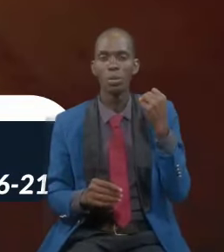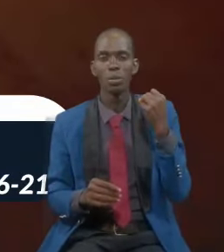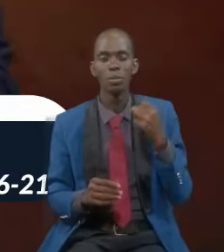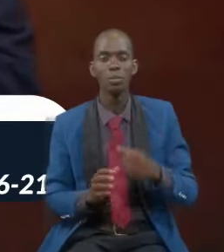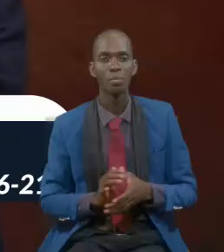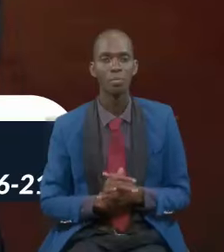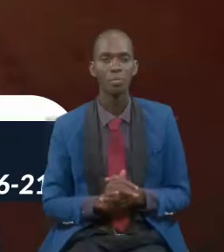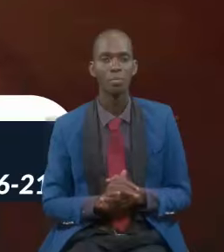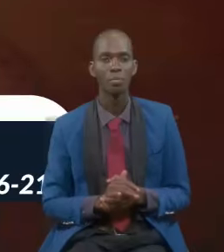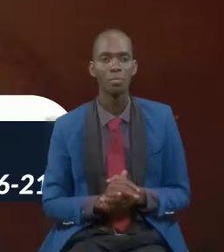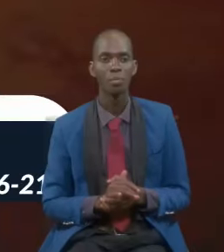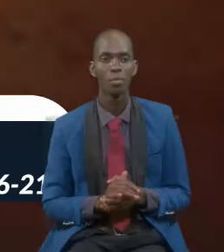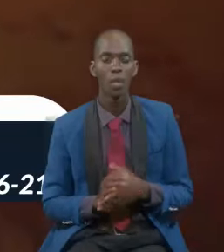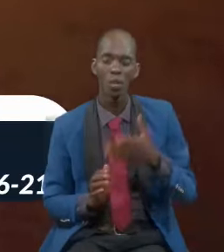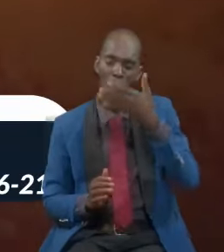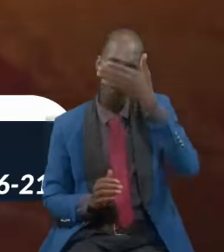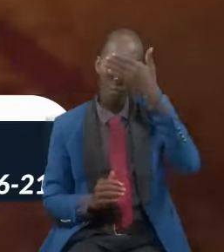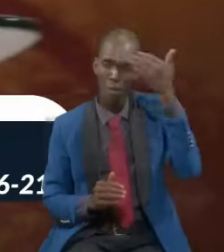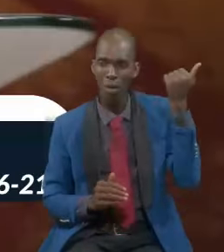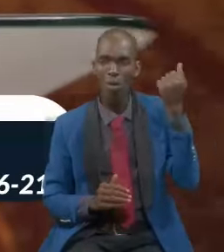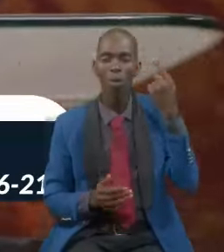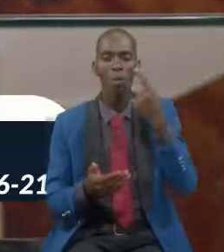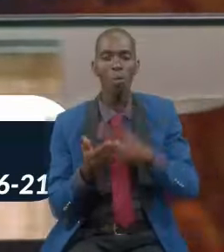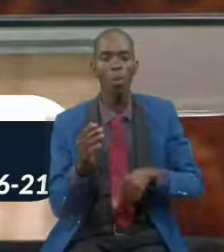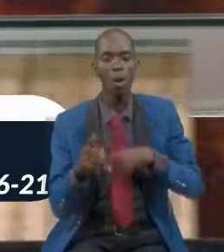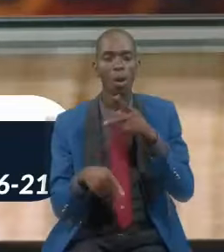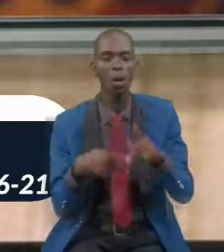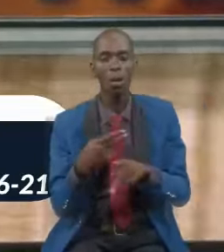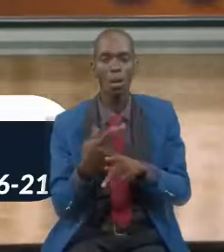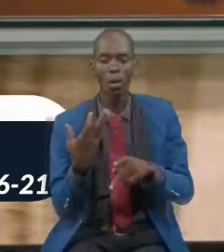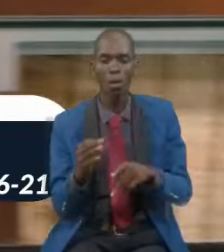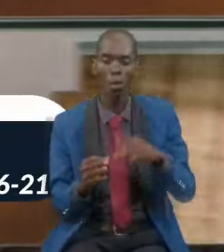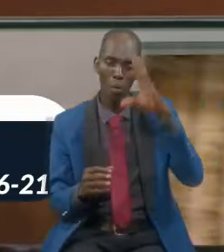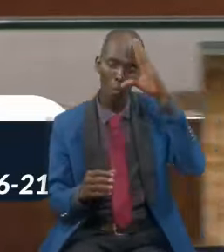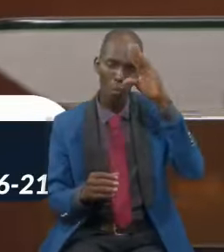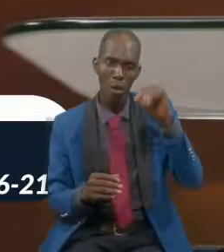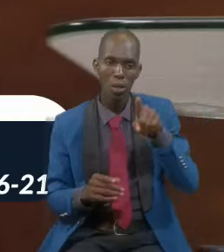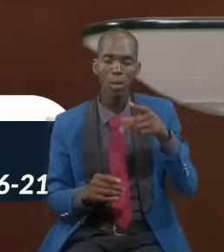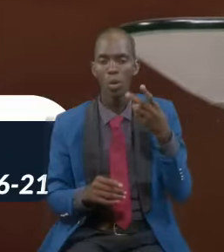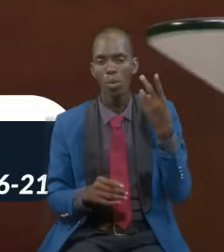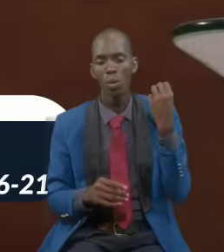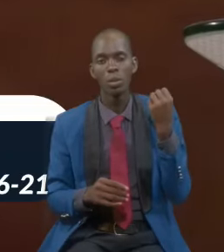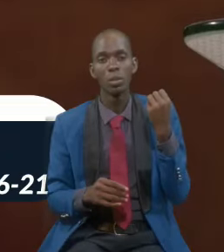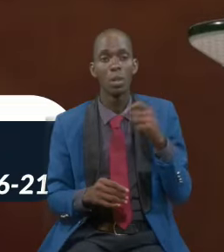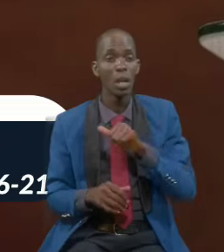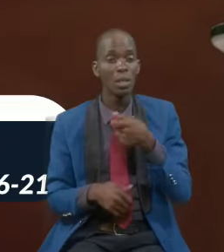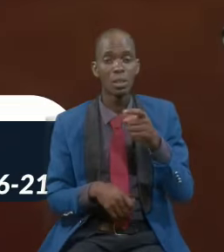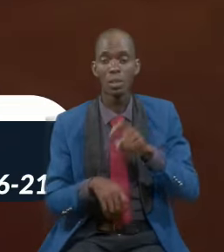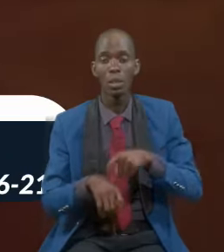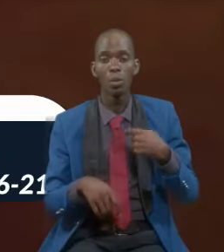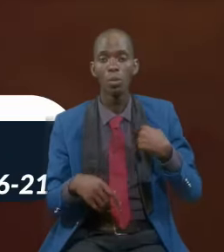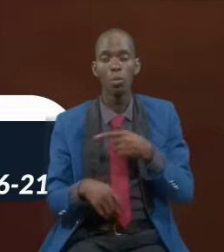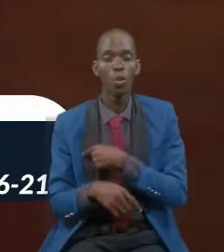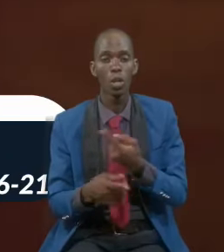he was. Forgetteth what manner of man he was. Whenever we come to